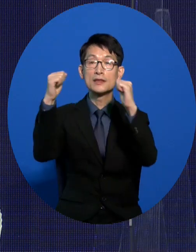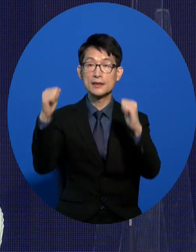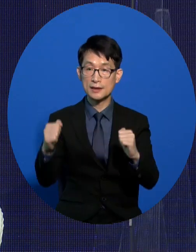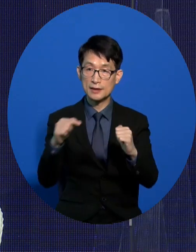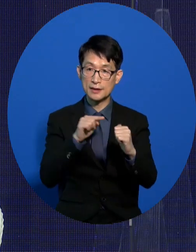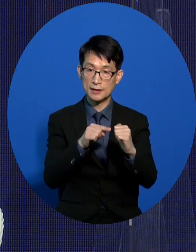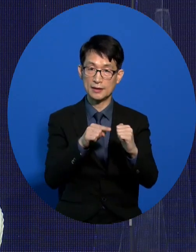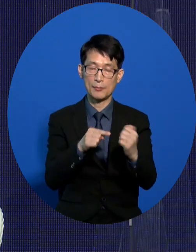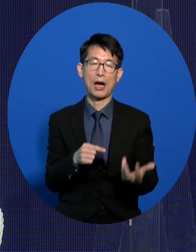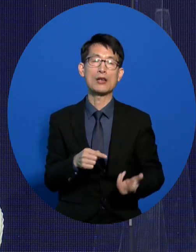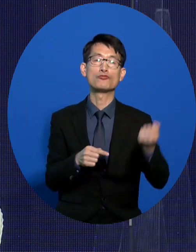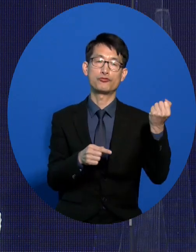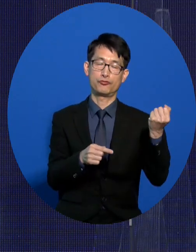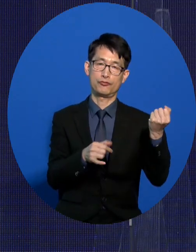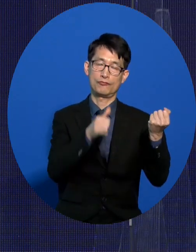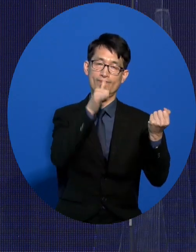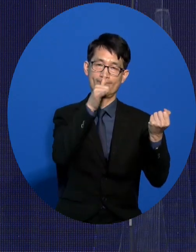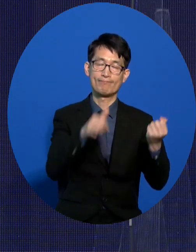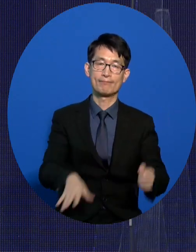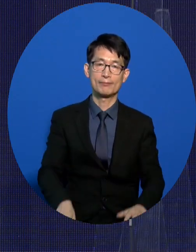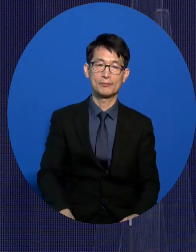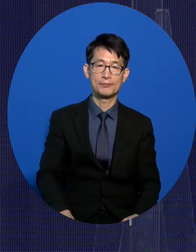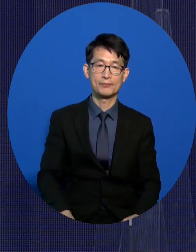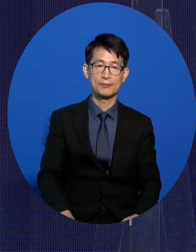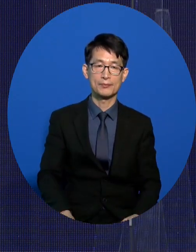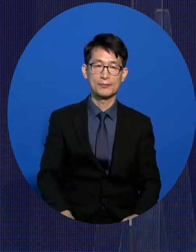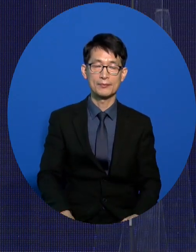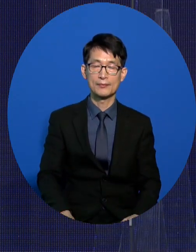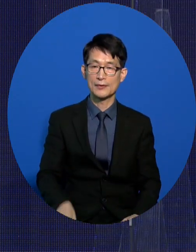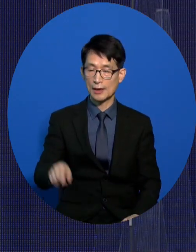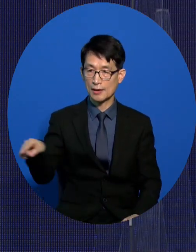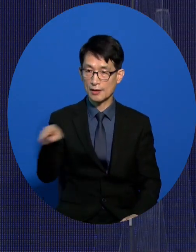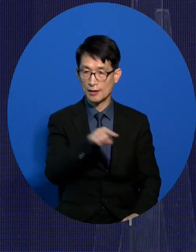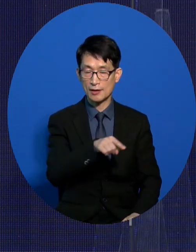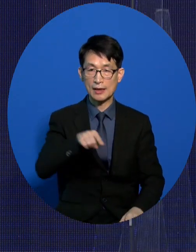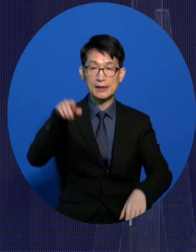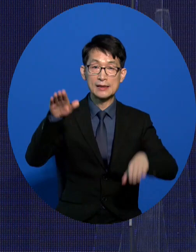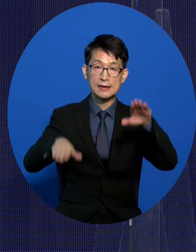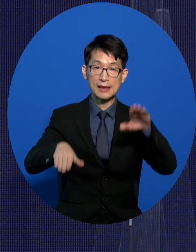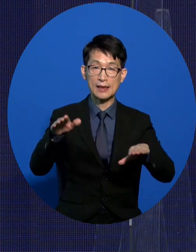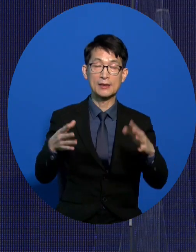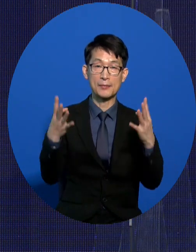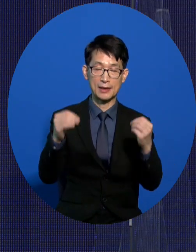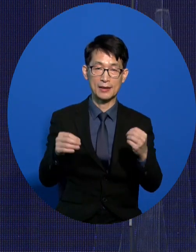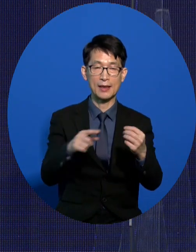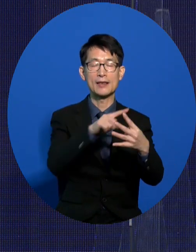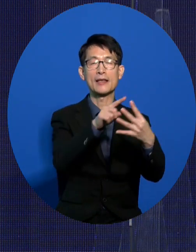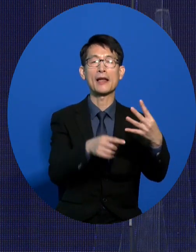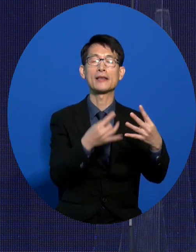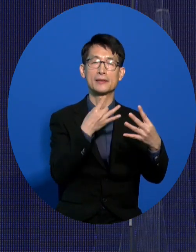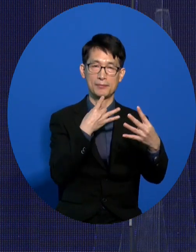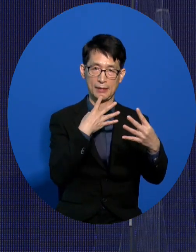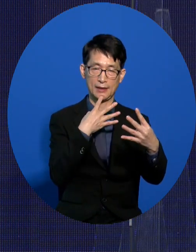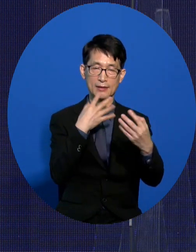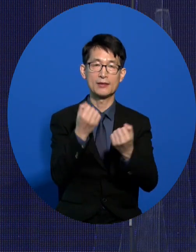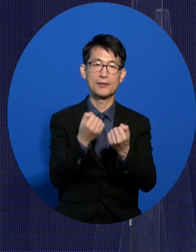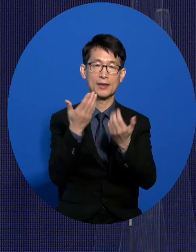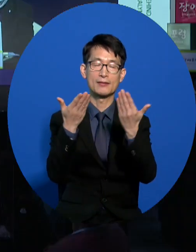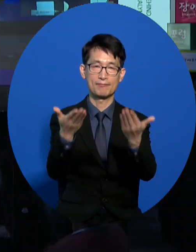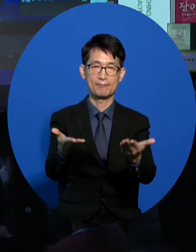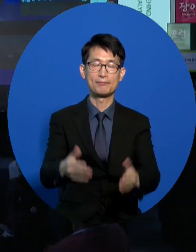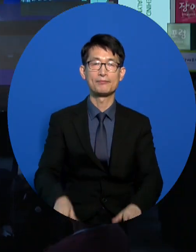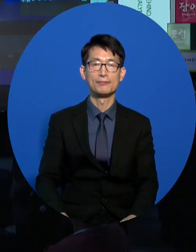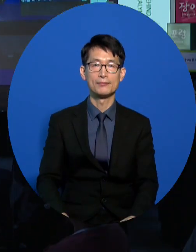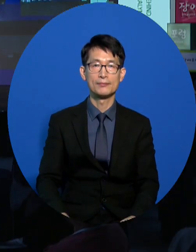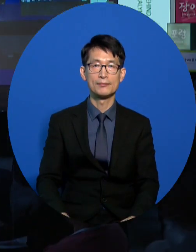a system that allows for the overall management of the different types of services that